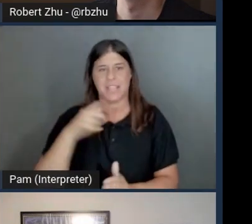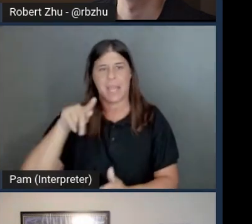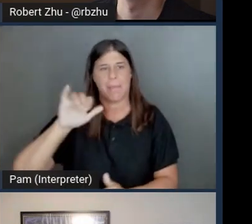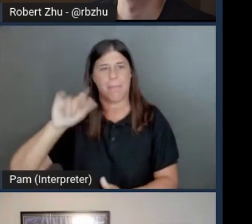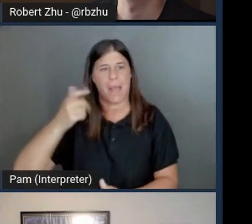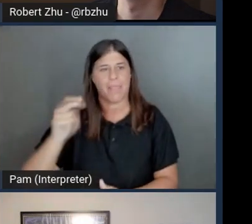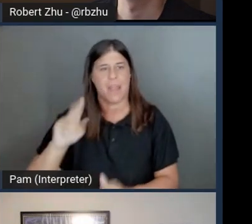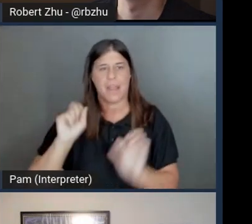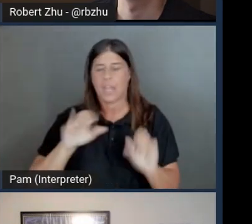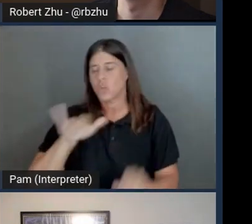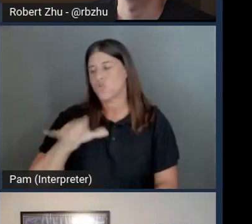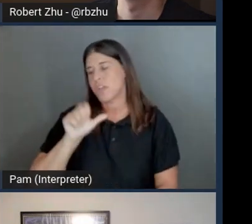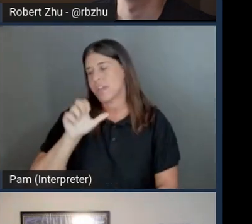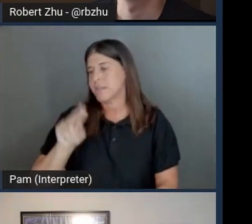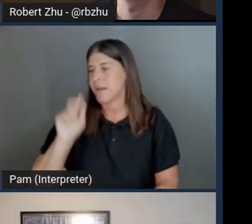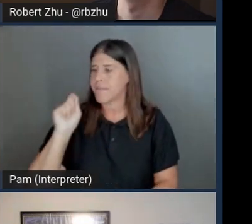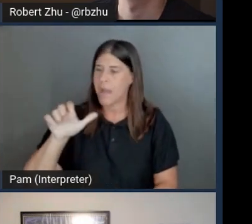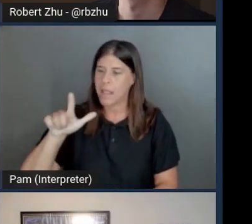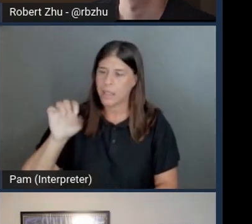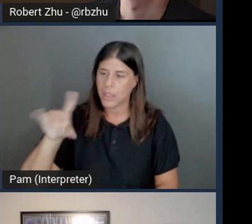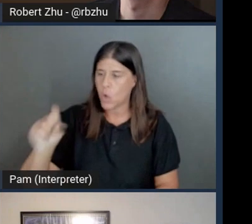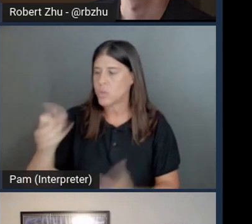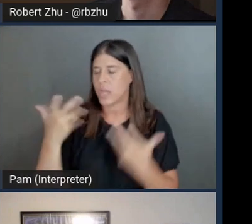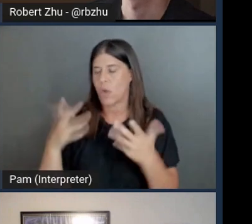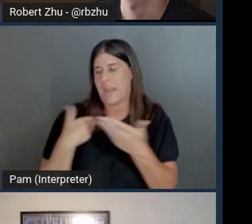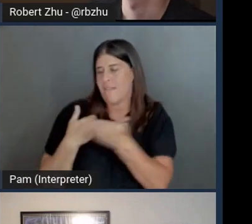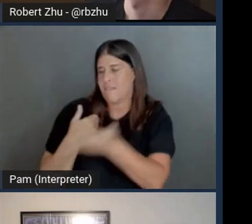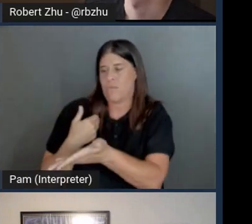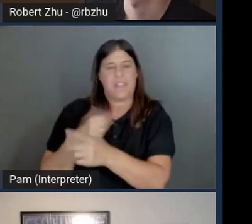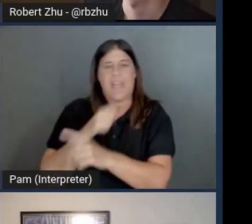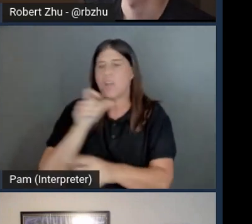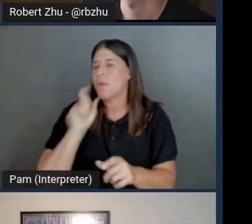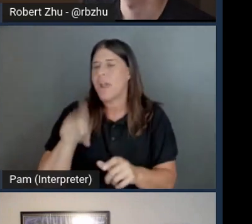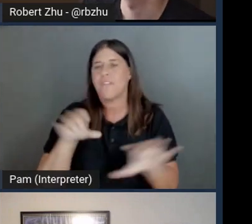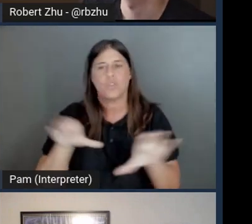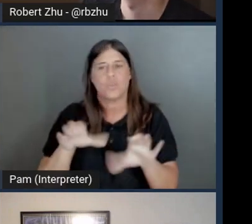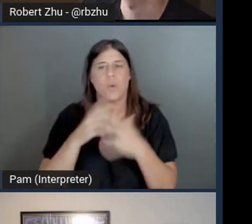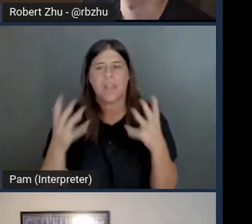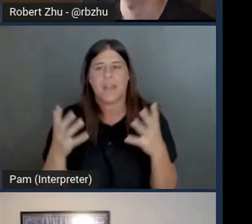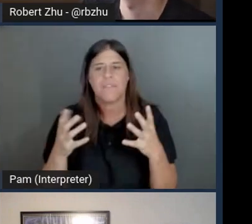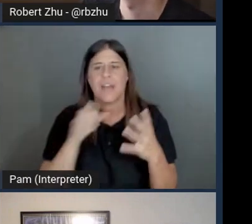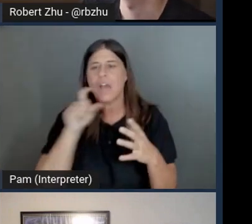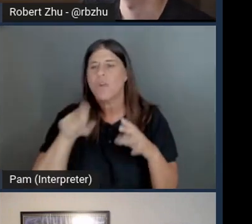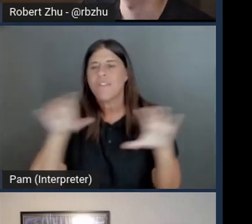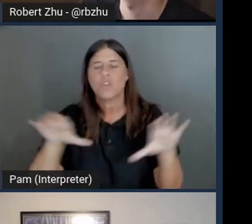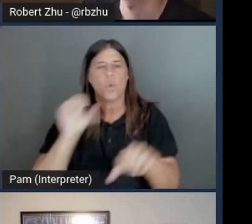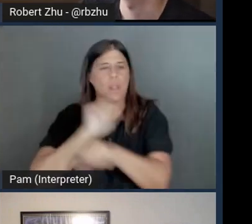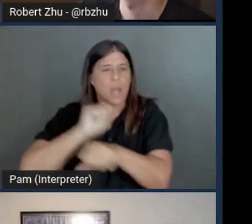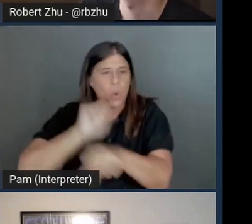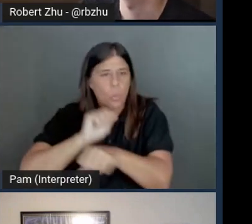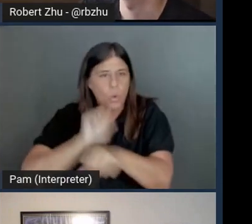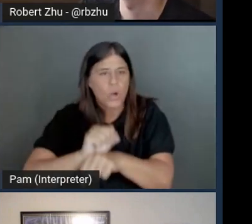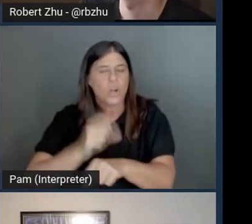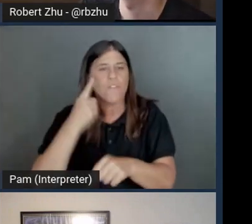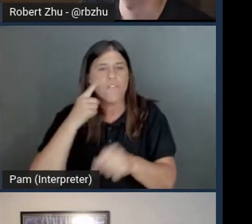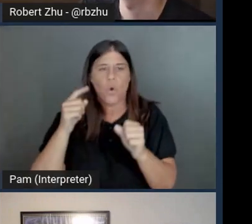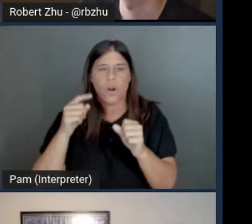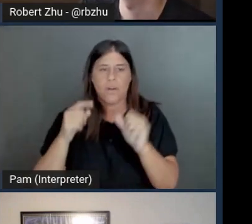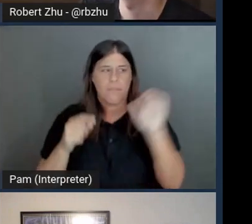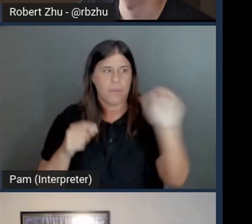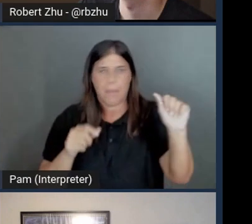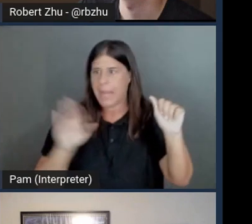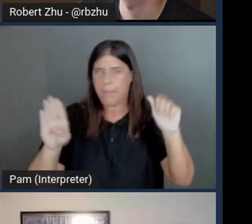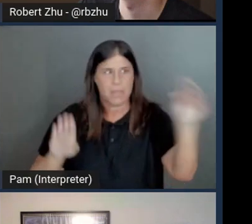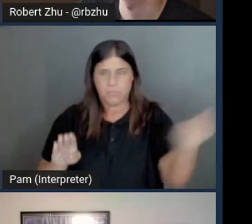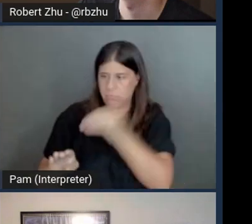like JSON.loads, and I'll have a map of things. I don't have to do a lot of work to push data from A to B, things